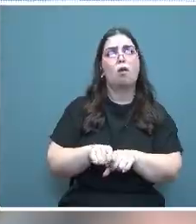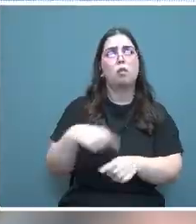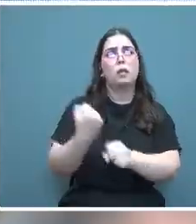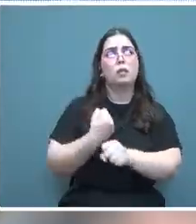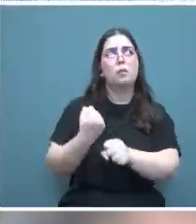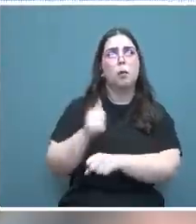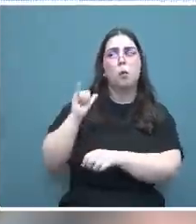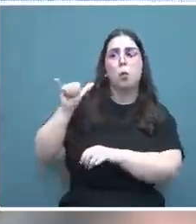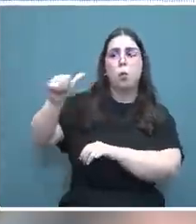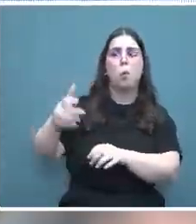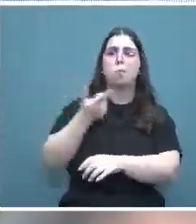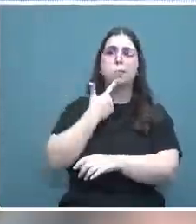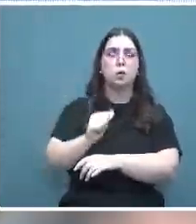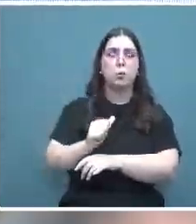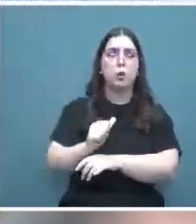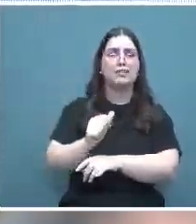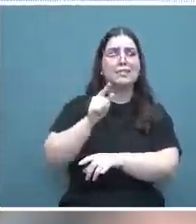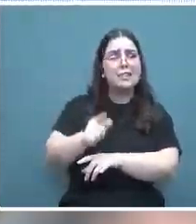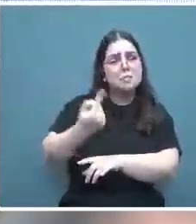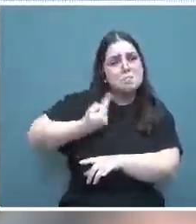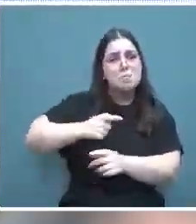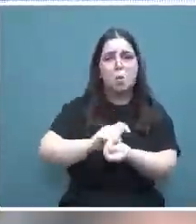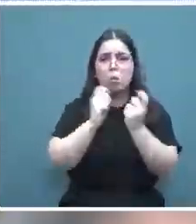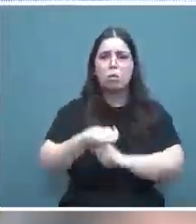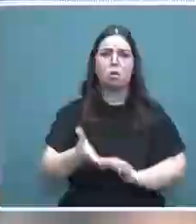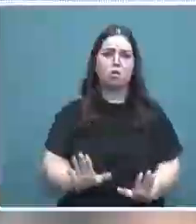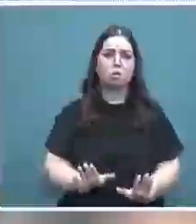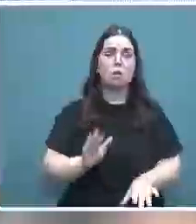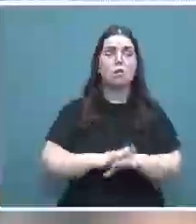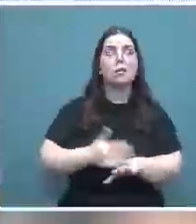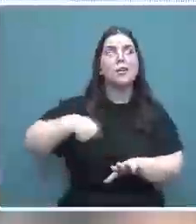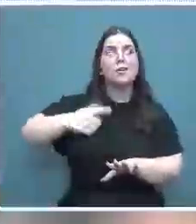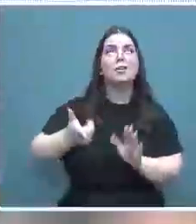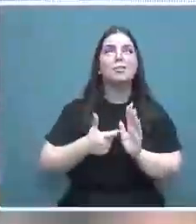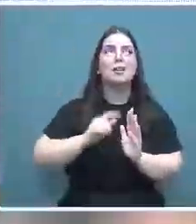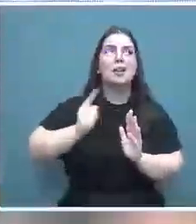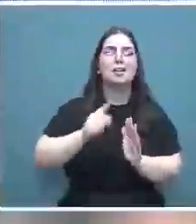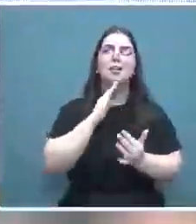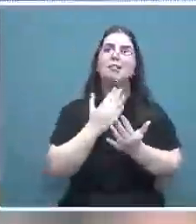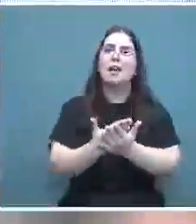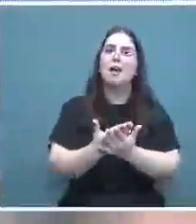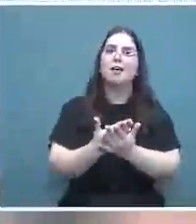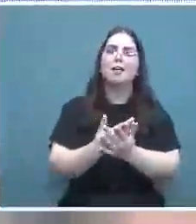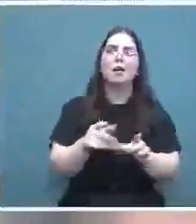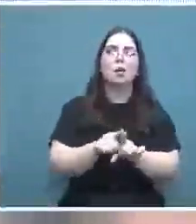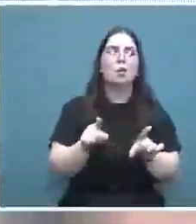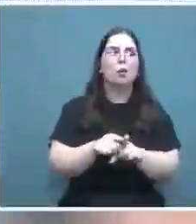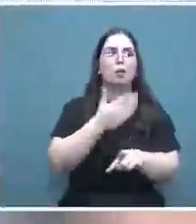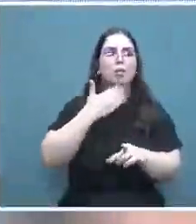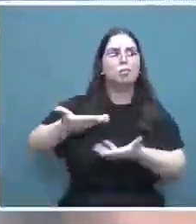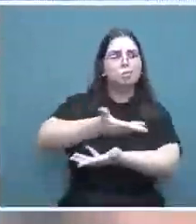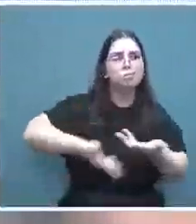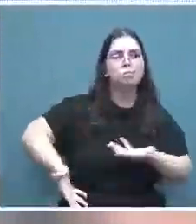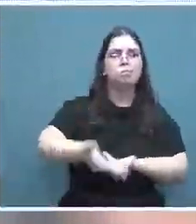very strange, and it's something that should be changed in the new legislature, because we need to have a flexibility for women to be